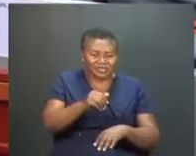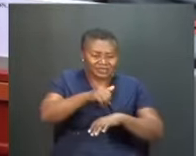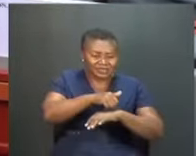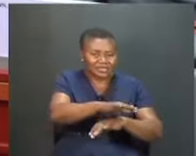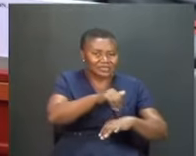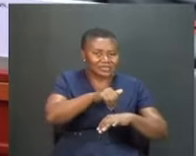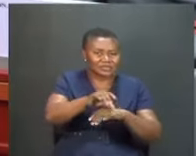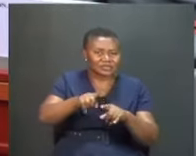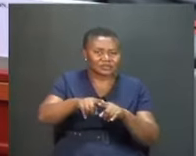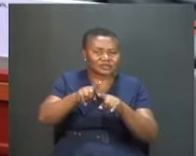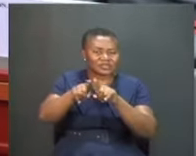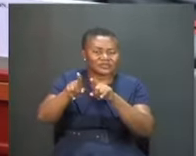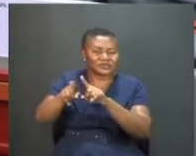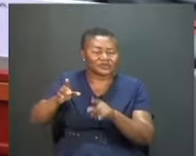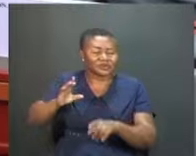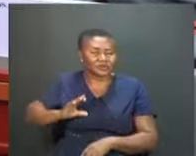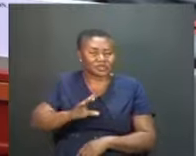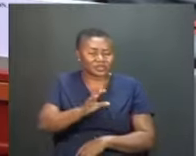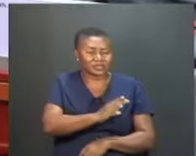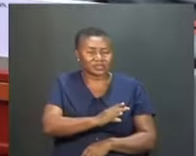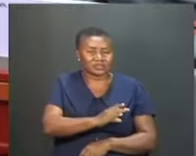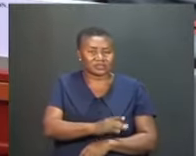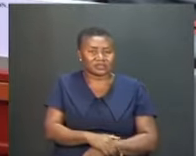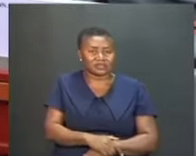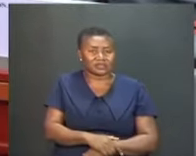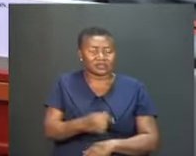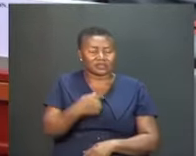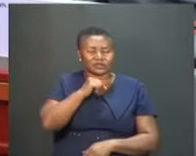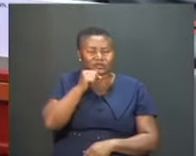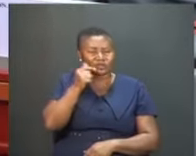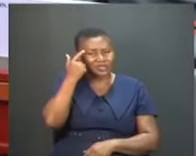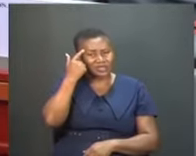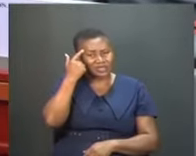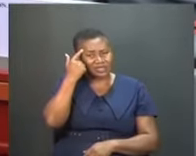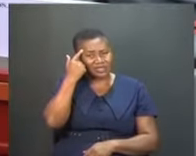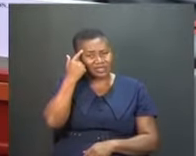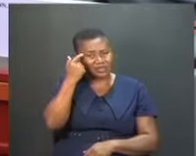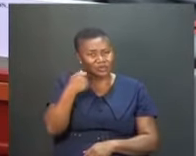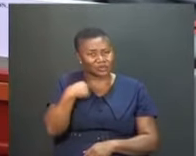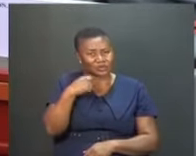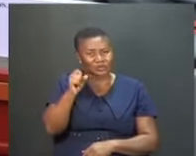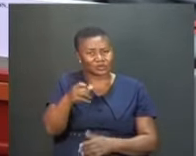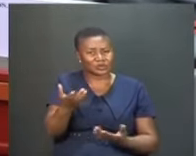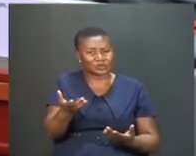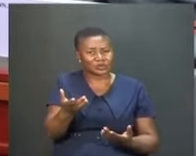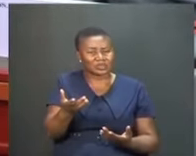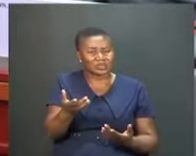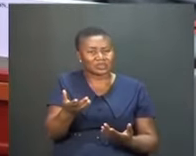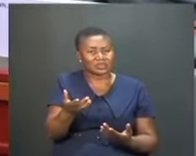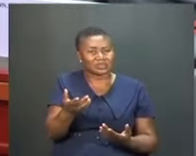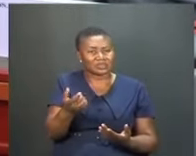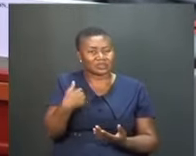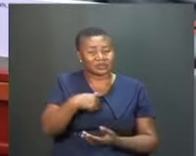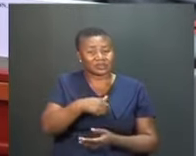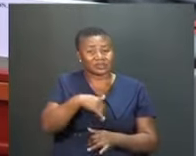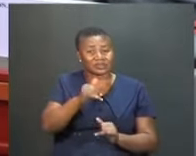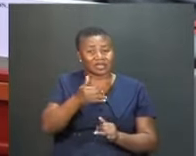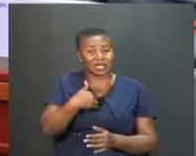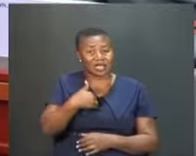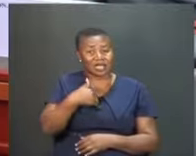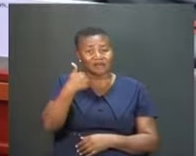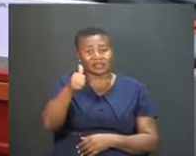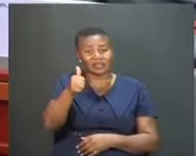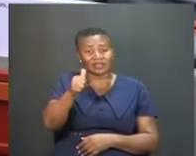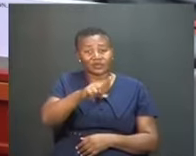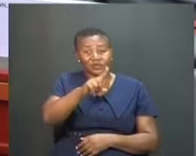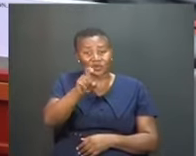committees. So I don't think that we should belabor the point, Mr. Speaker. We still have 10 questions to